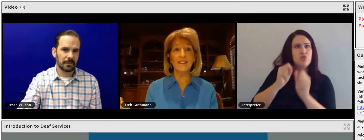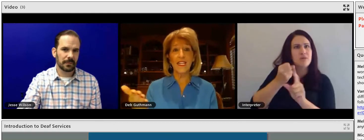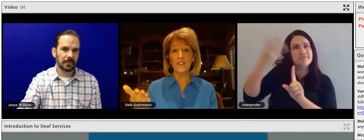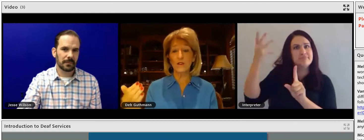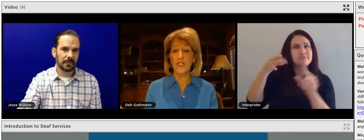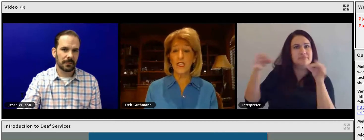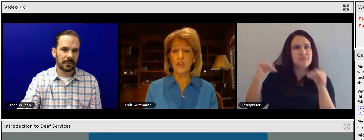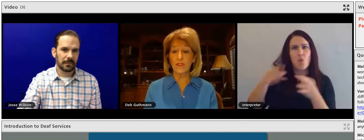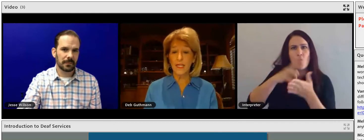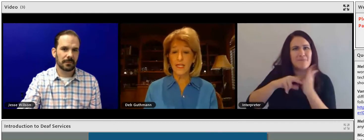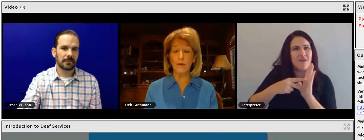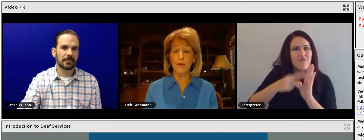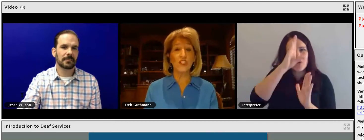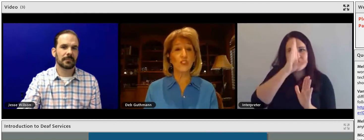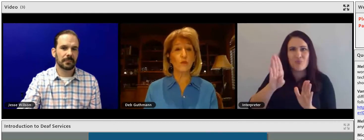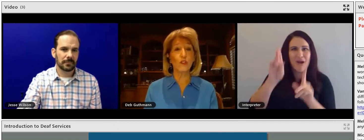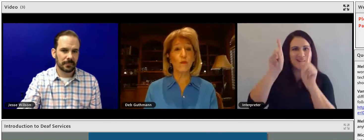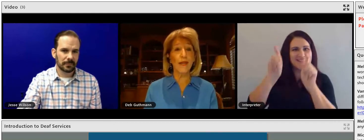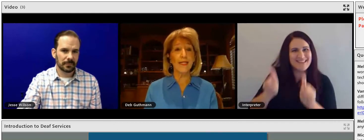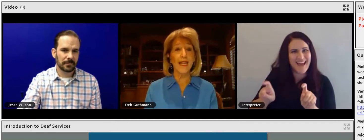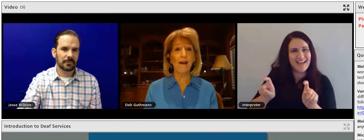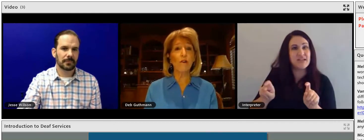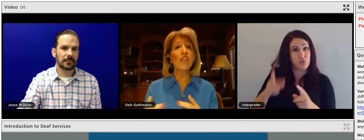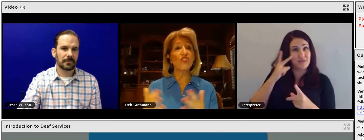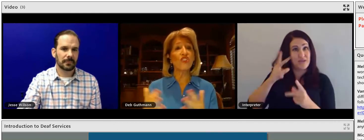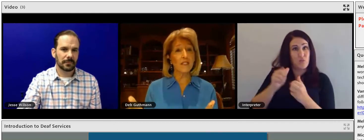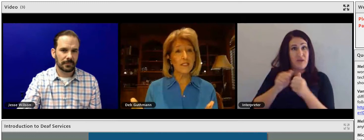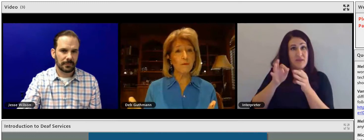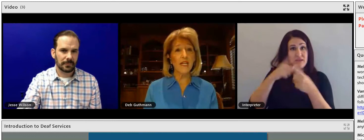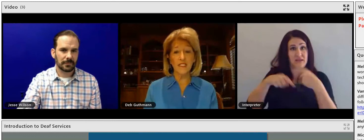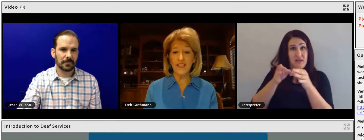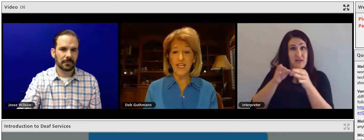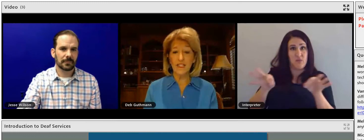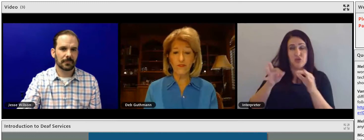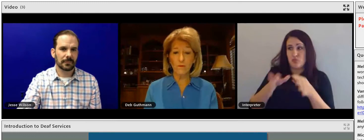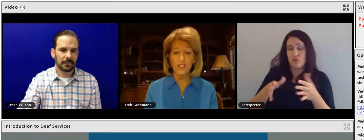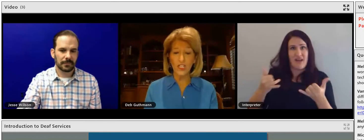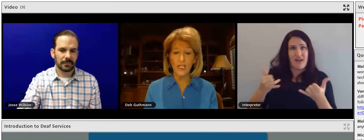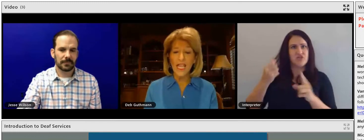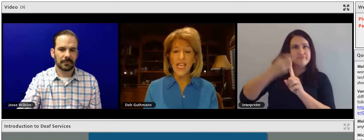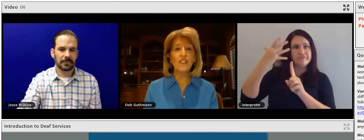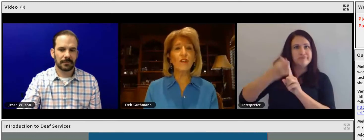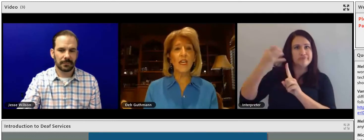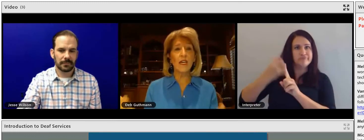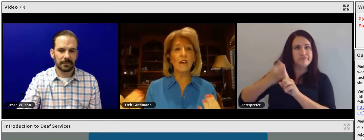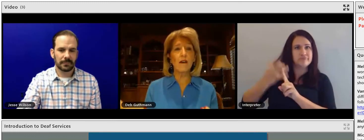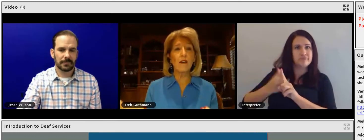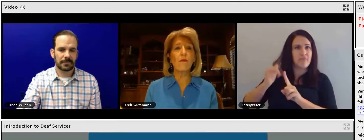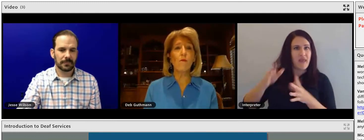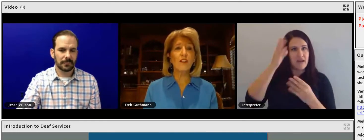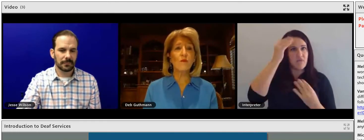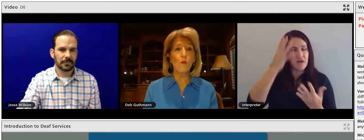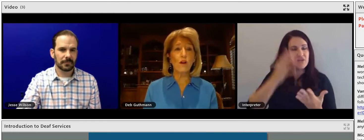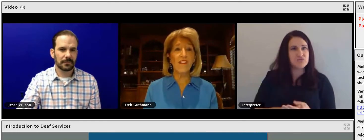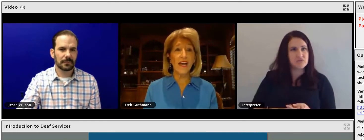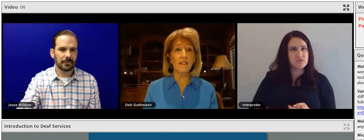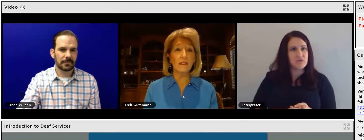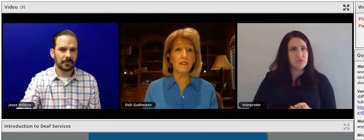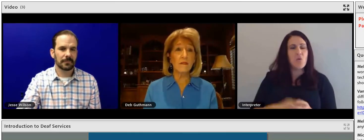what a sobriety test is. And as you're seeing with the sign language interpreter right now, she's expanding that information. And you'll